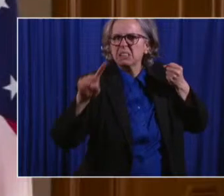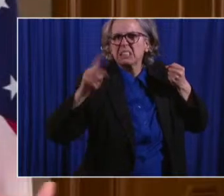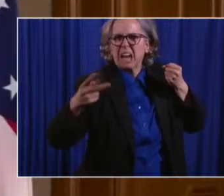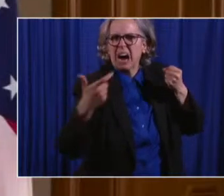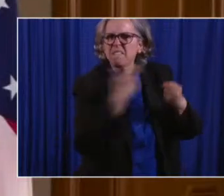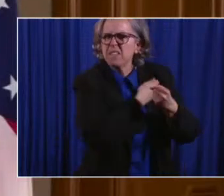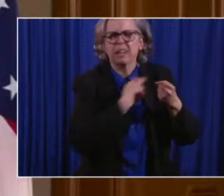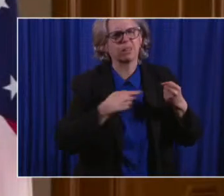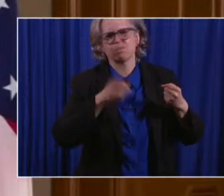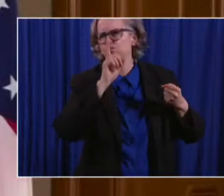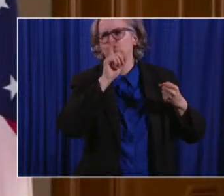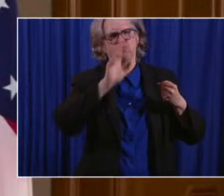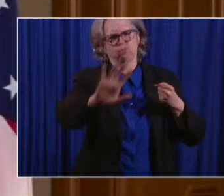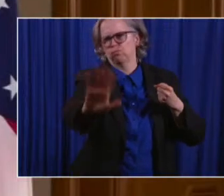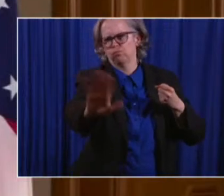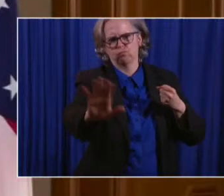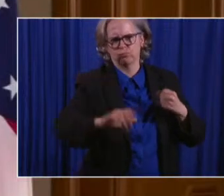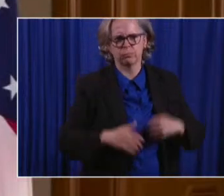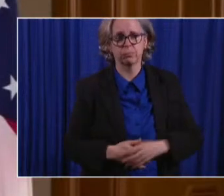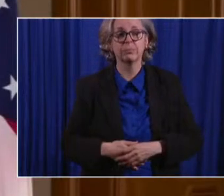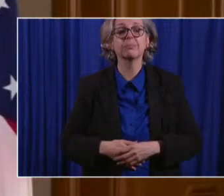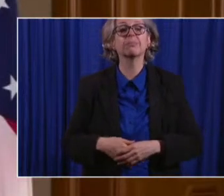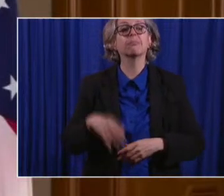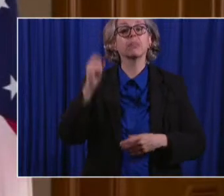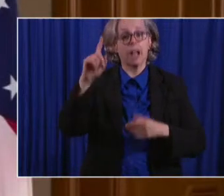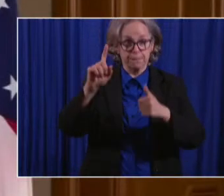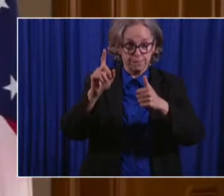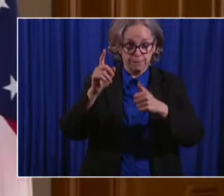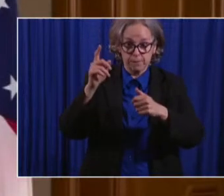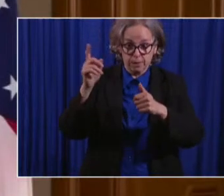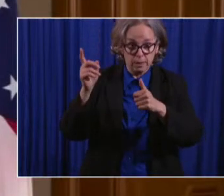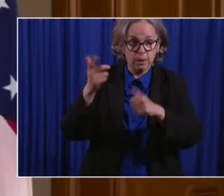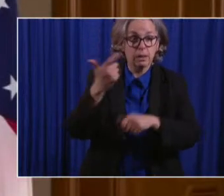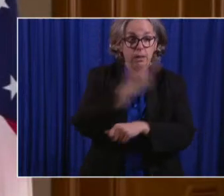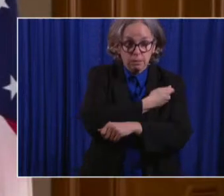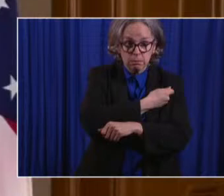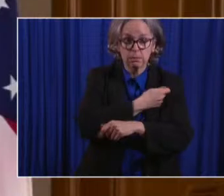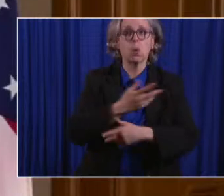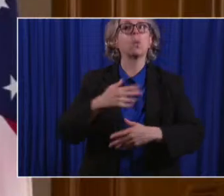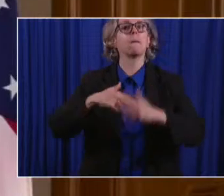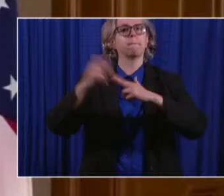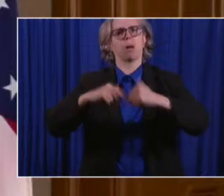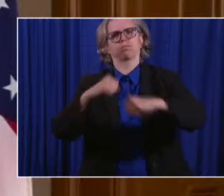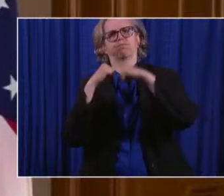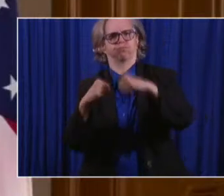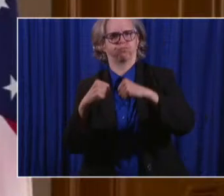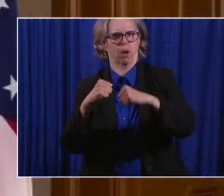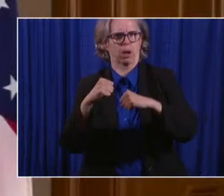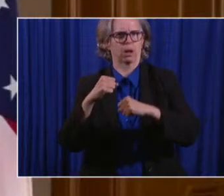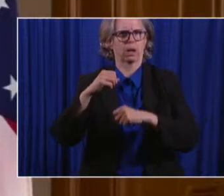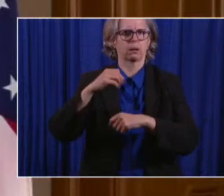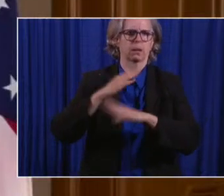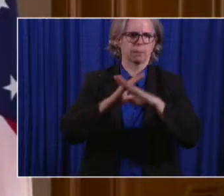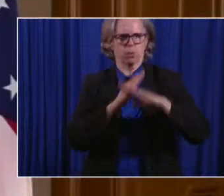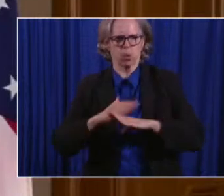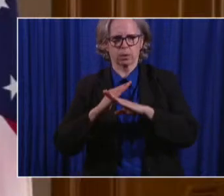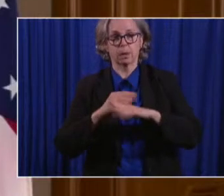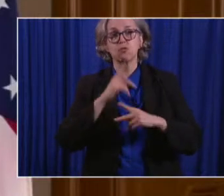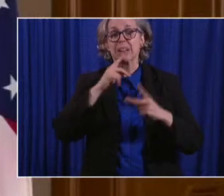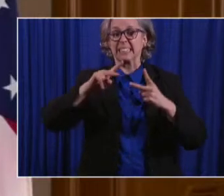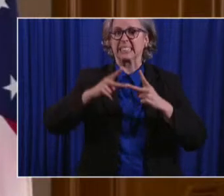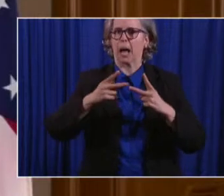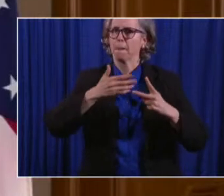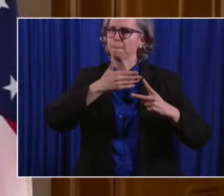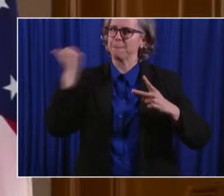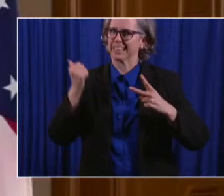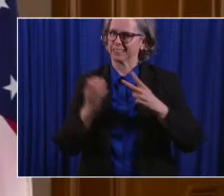but it's much better if you get the second shot. But the reason we did that, and the reason we didn't say you got to have a